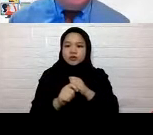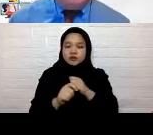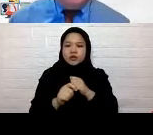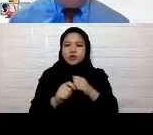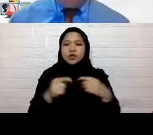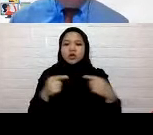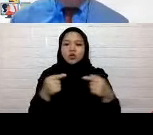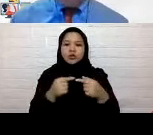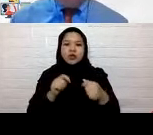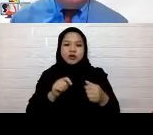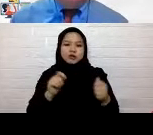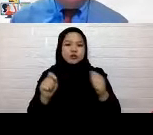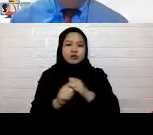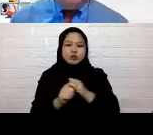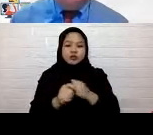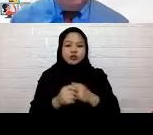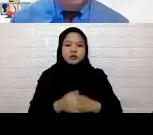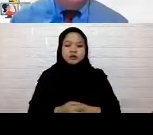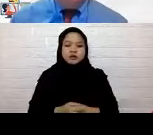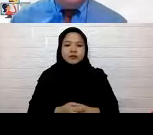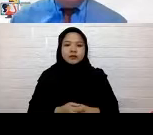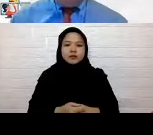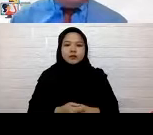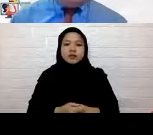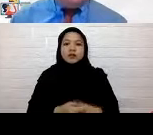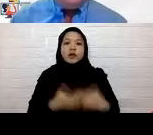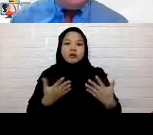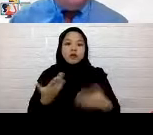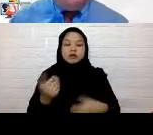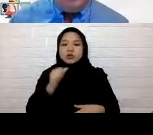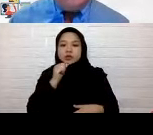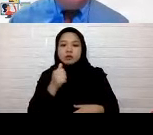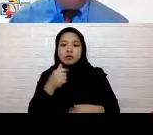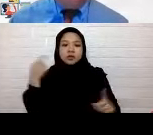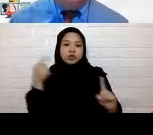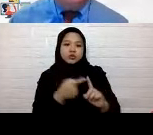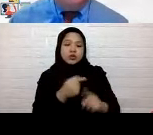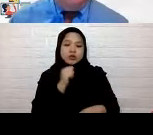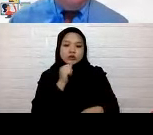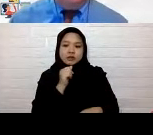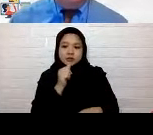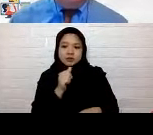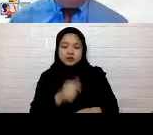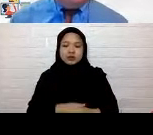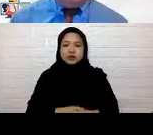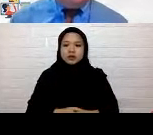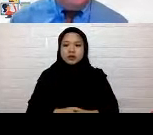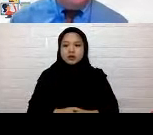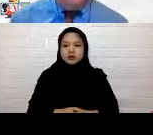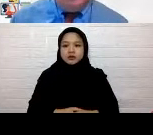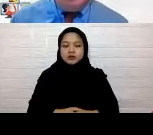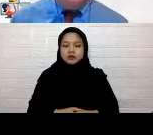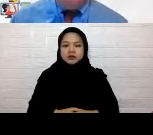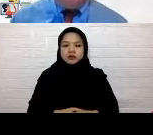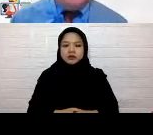the United States, there are some people who are very poor. They cannot afford a smartphone. They